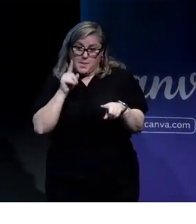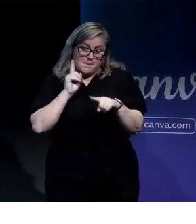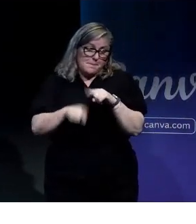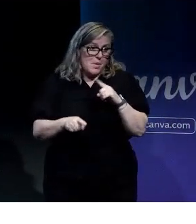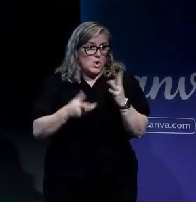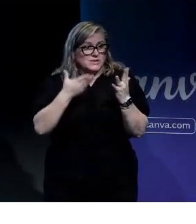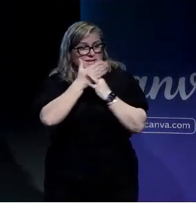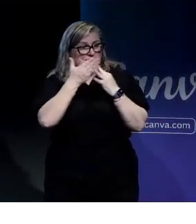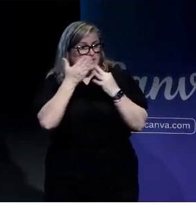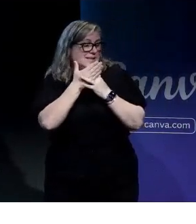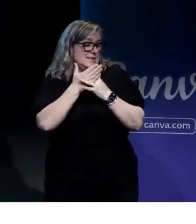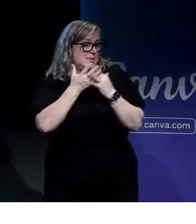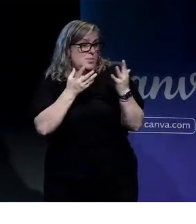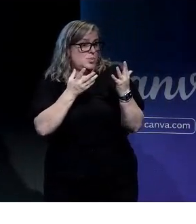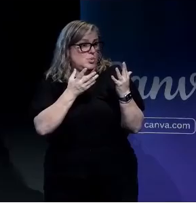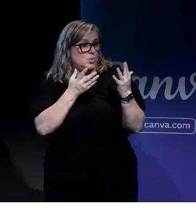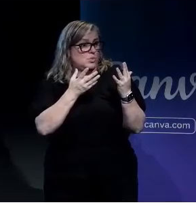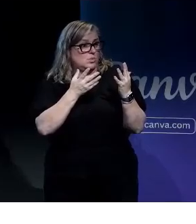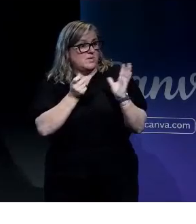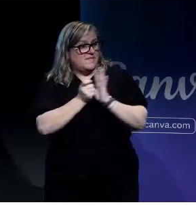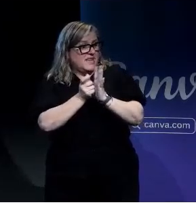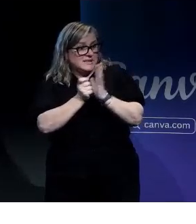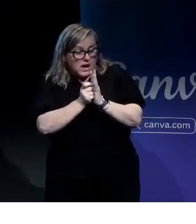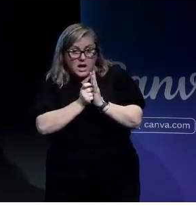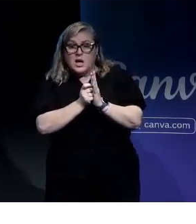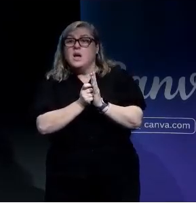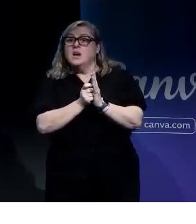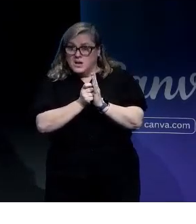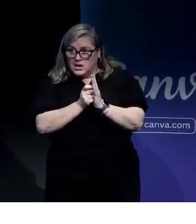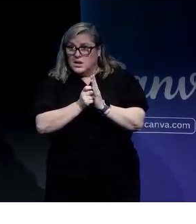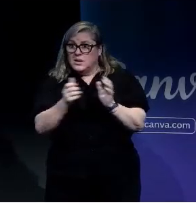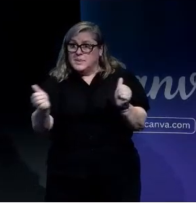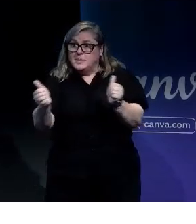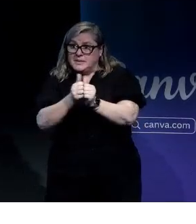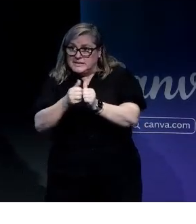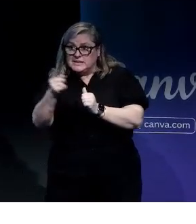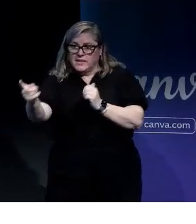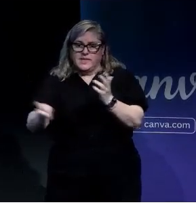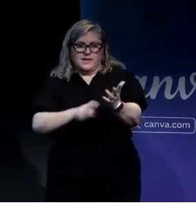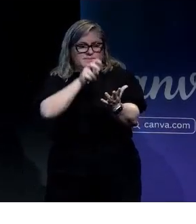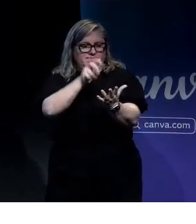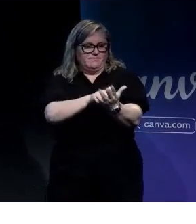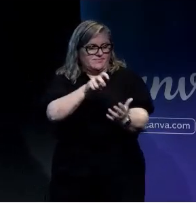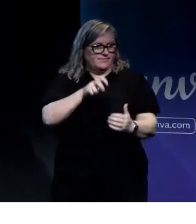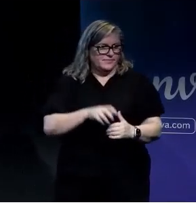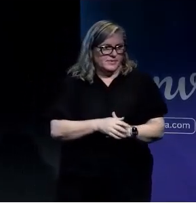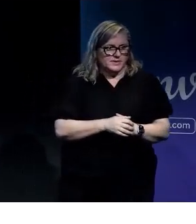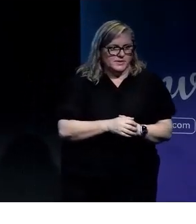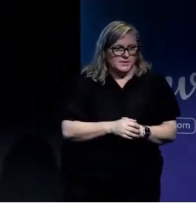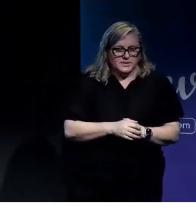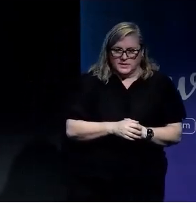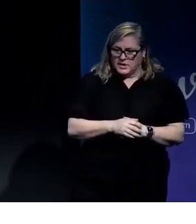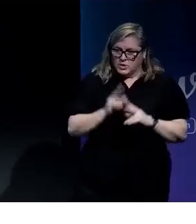that meets your business unit's needs. Then you have monitoring and renewal.